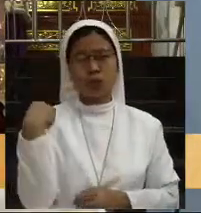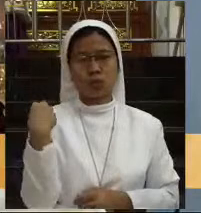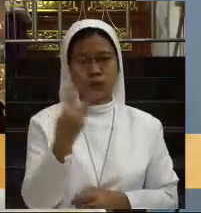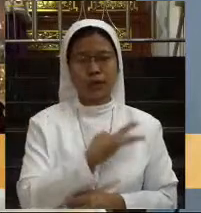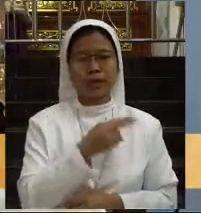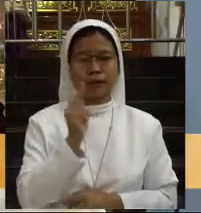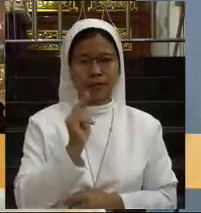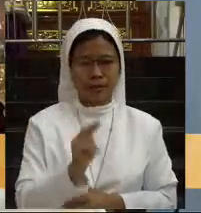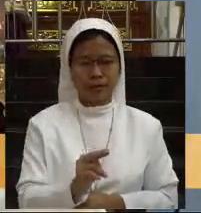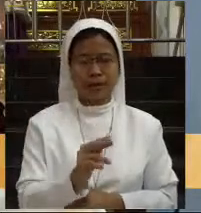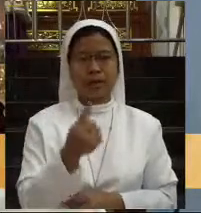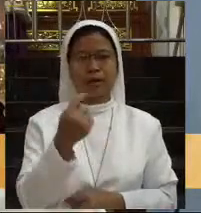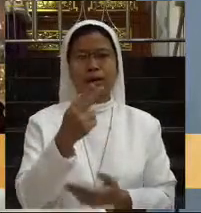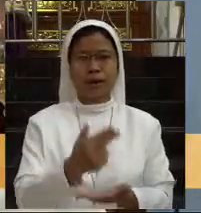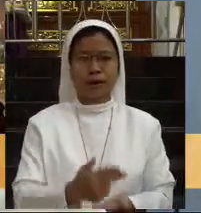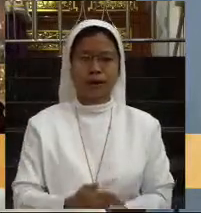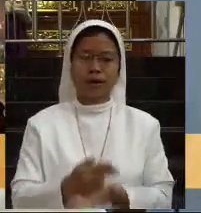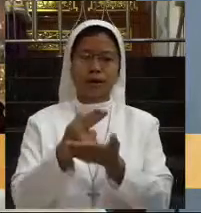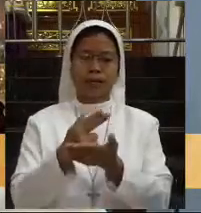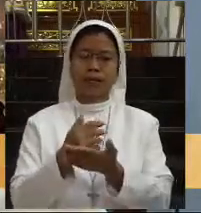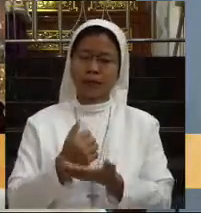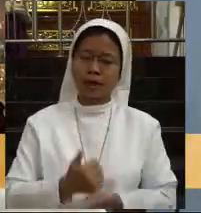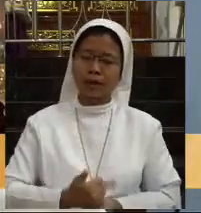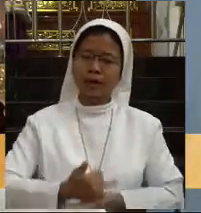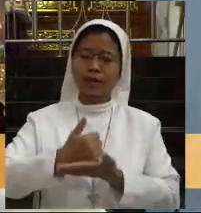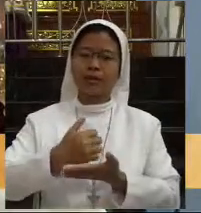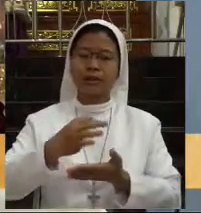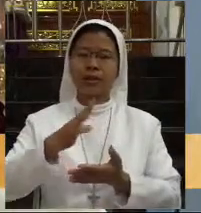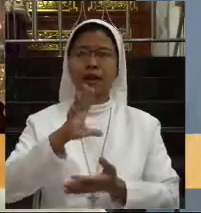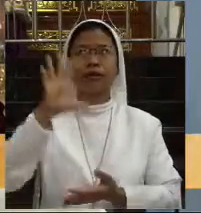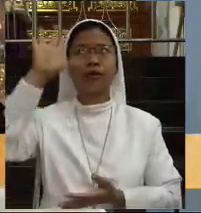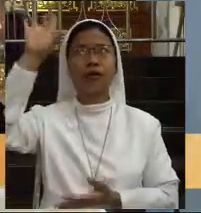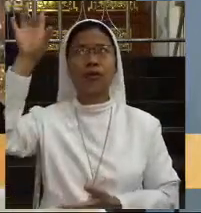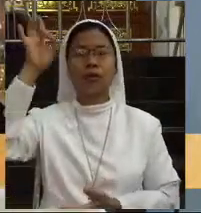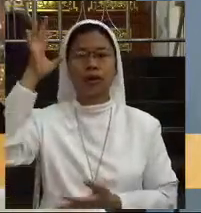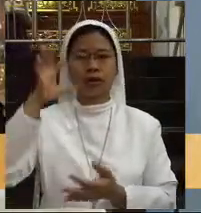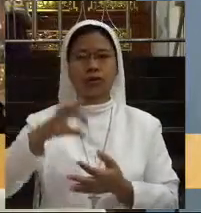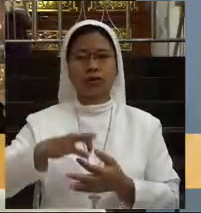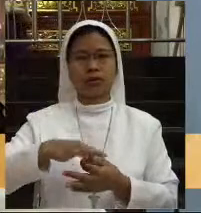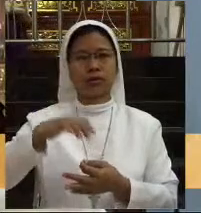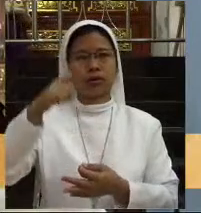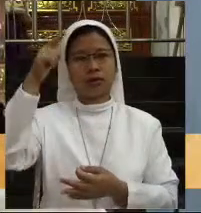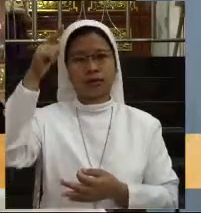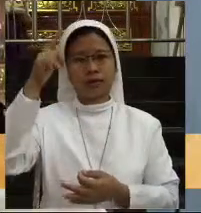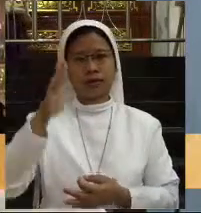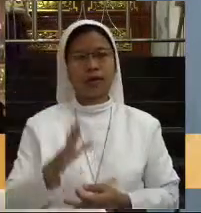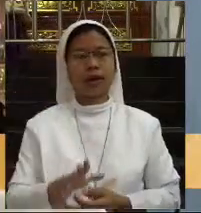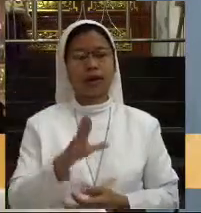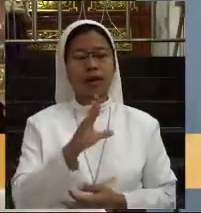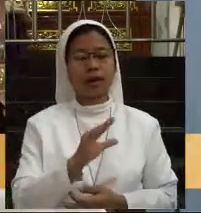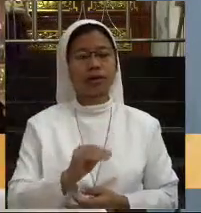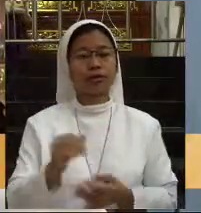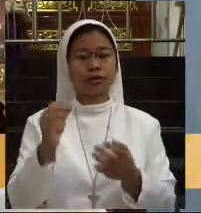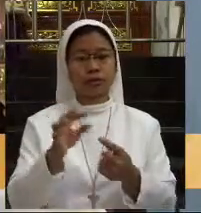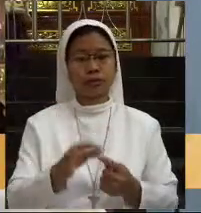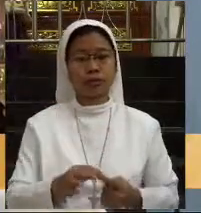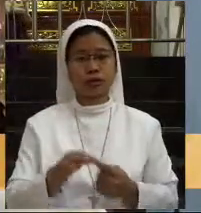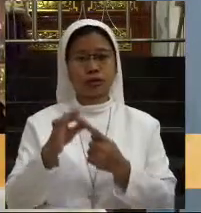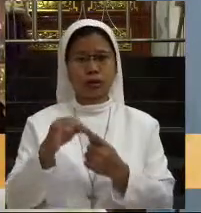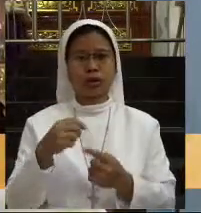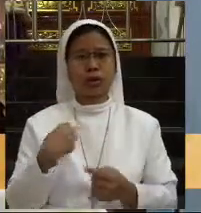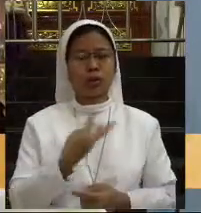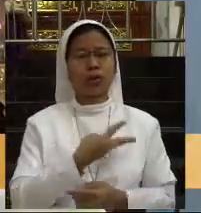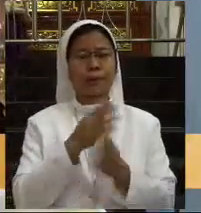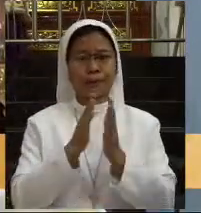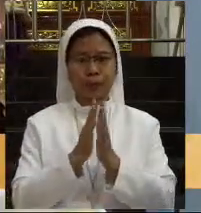need the help, the assistance, and the grace of God. But more than all these things, we pray